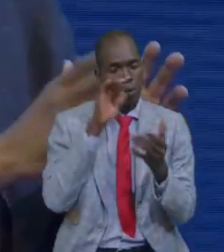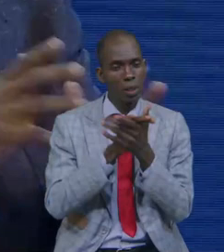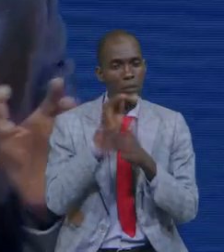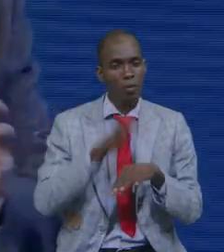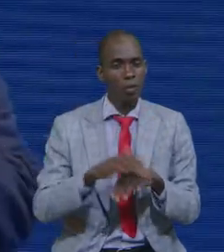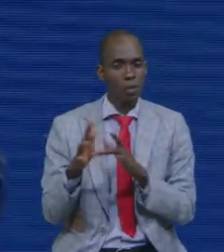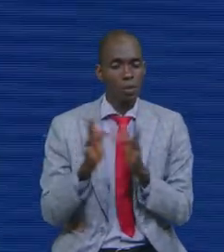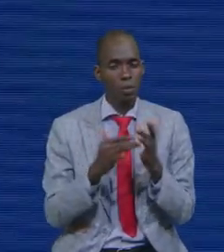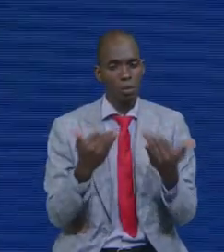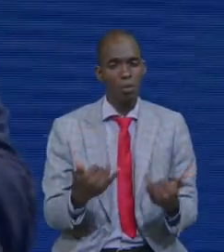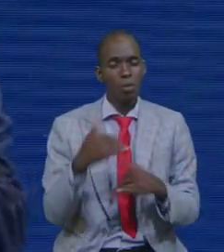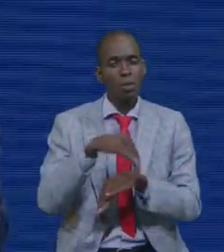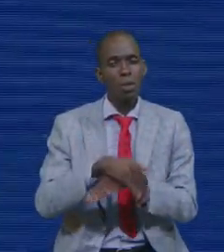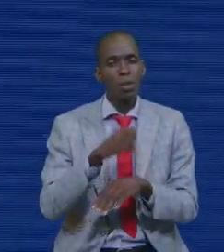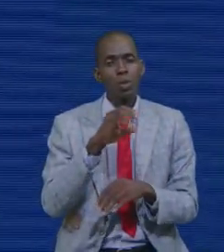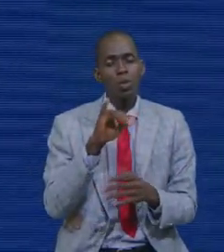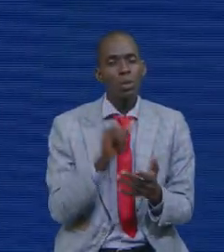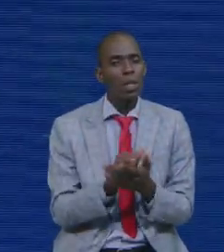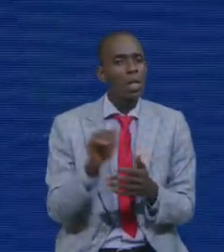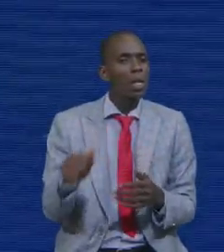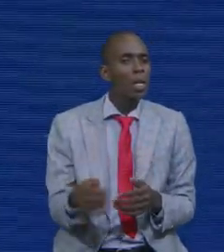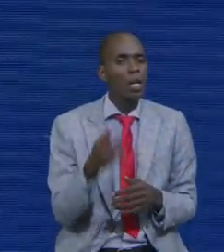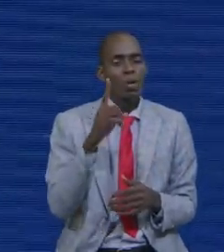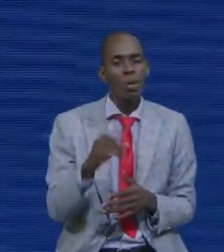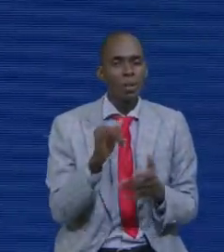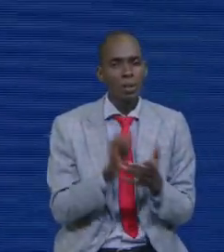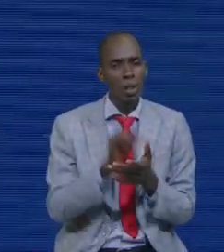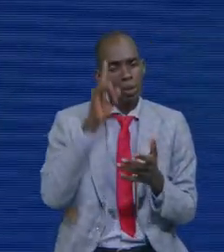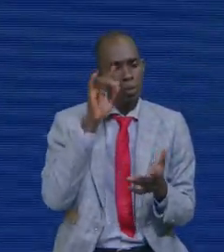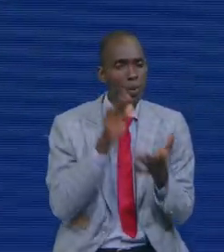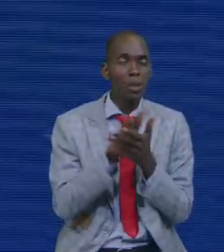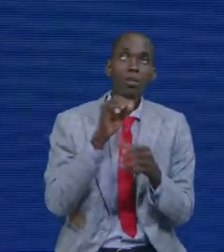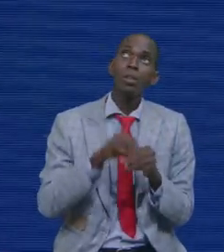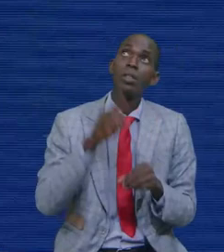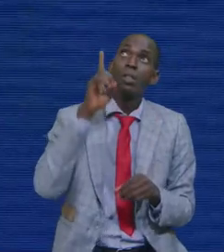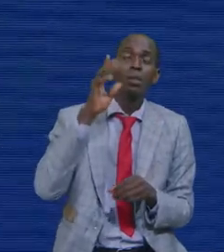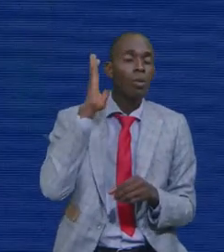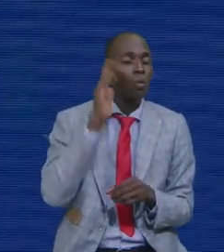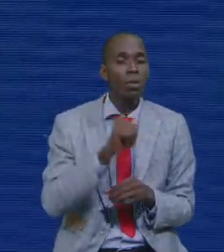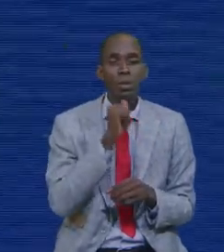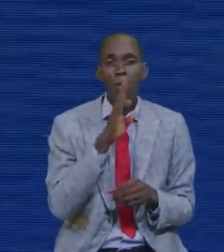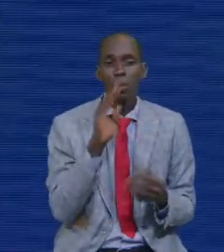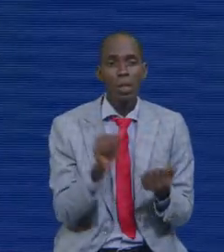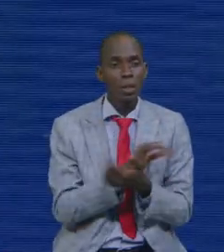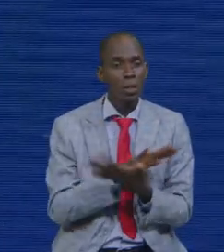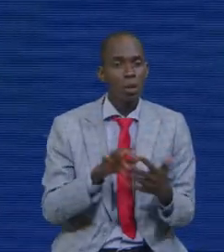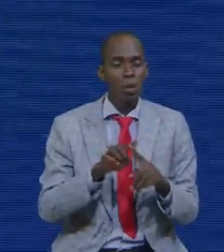so that whosoever believeth in him should not perish, but